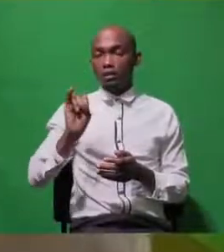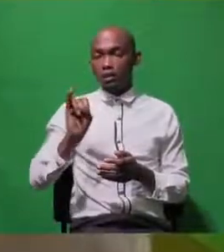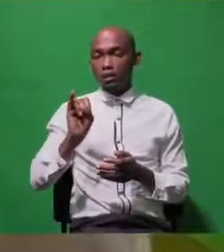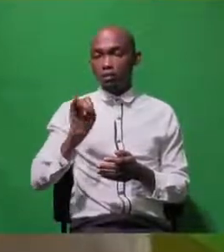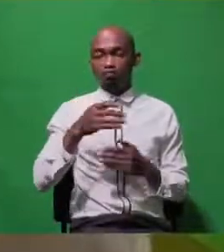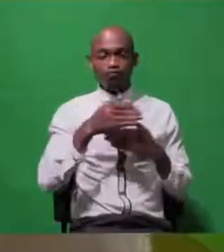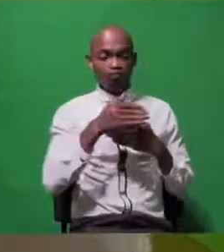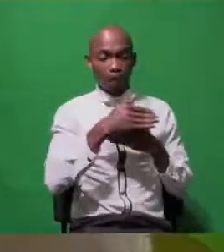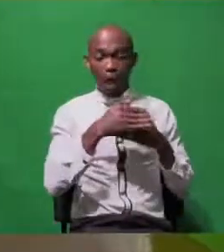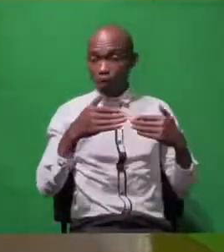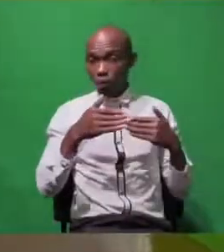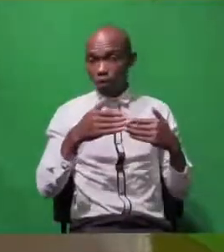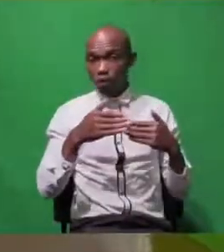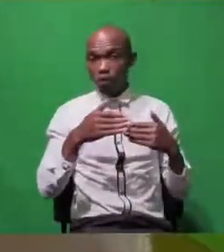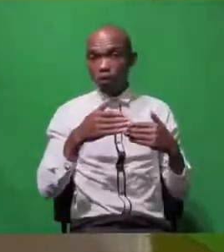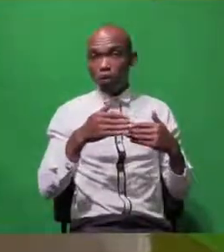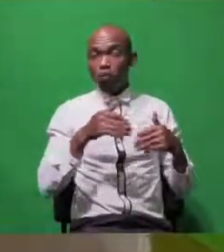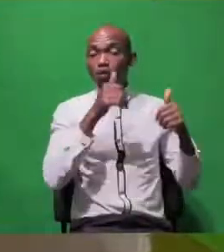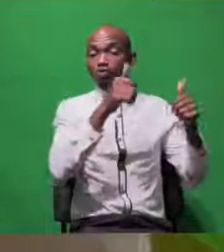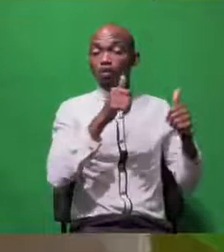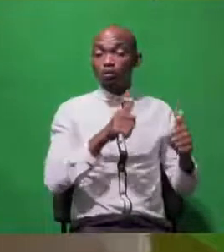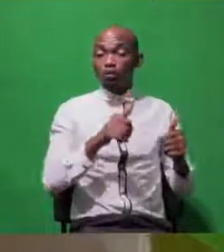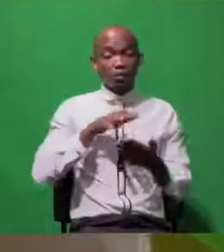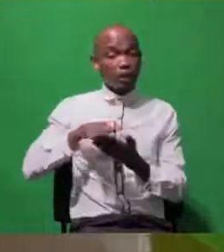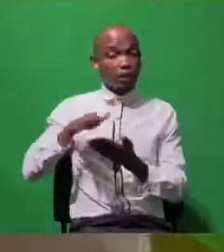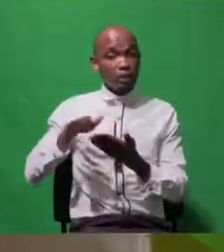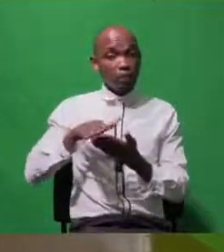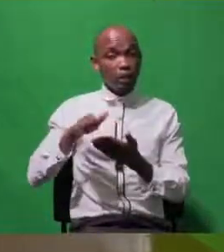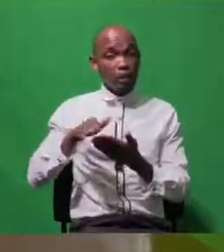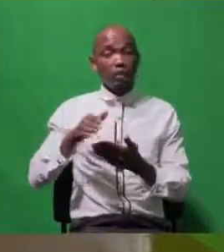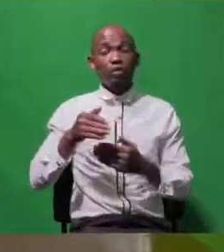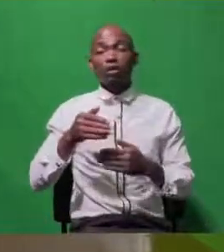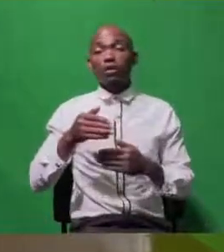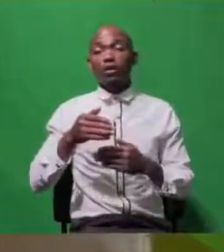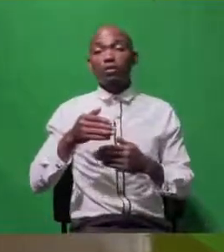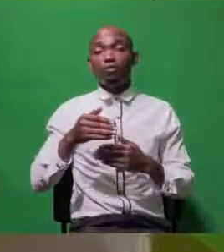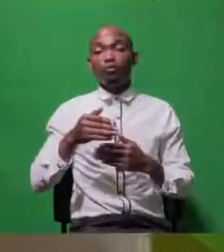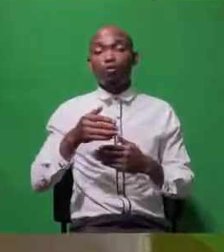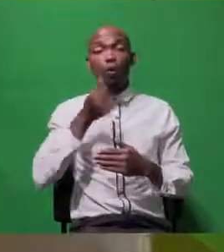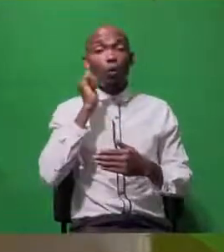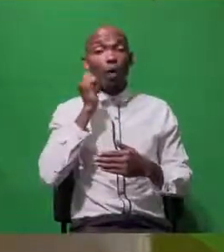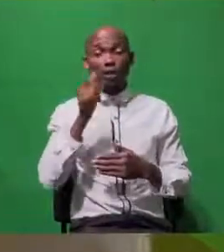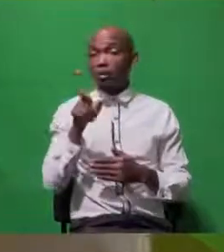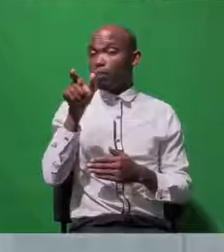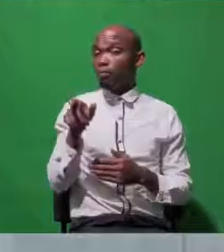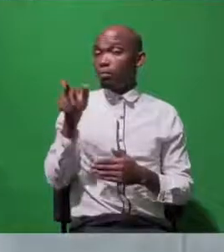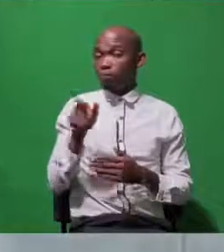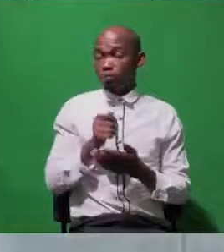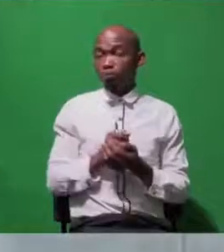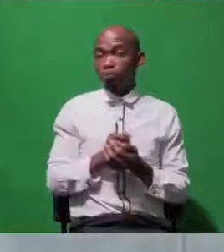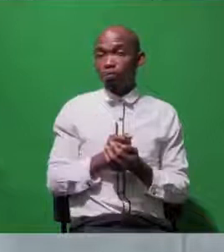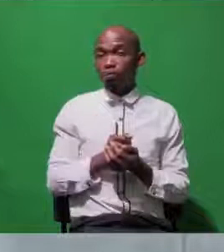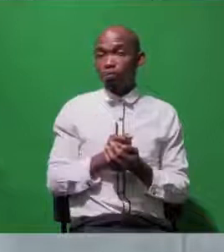whites. Are we together? Is there anyone who have question or an